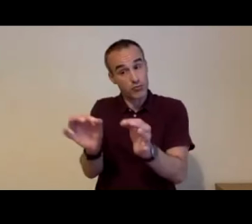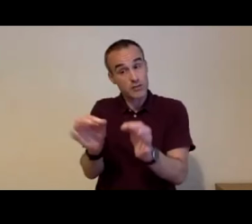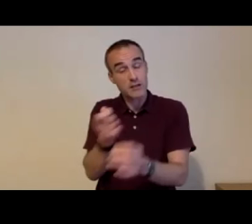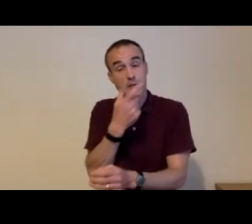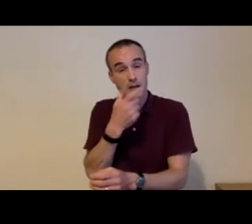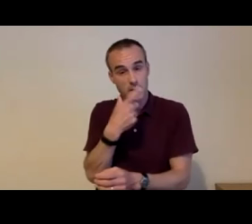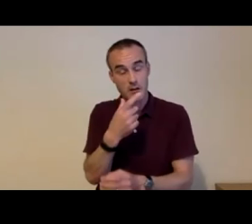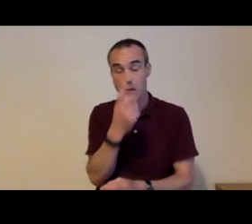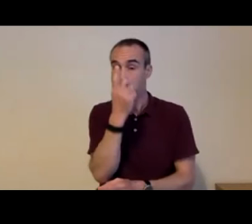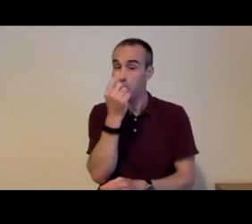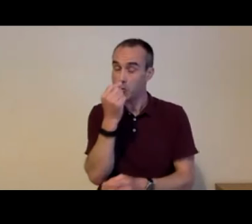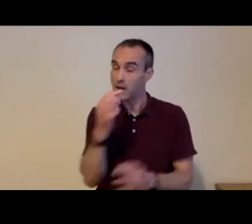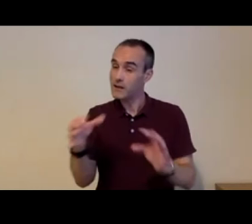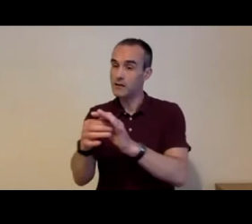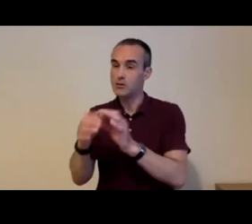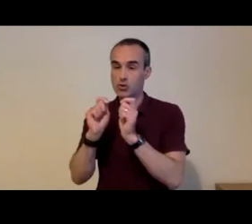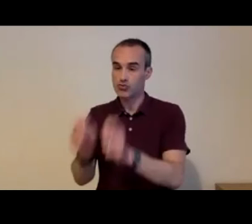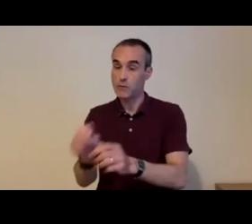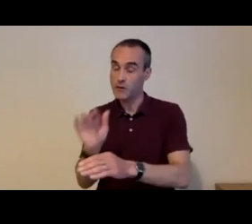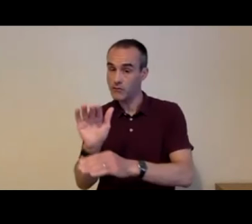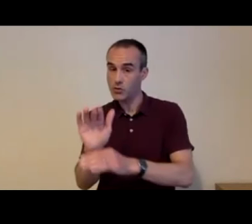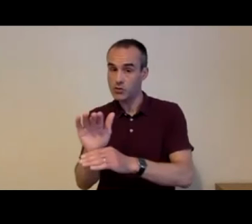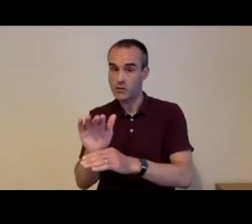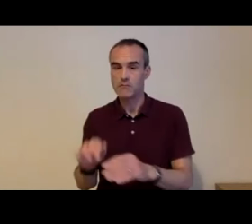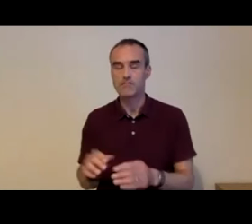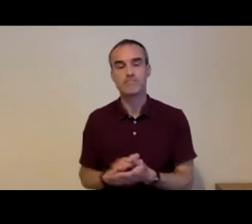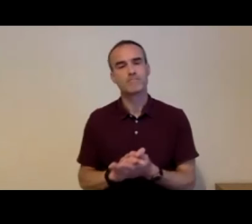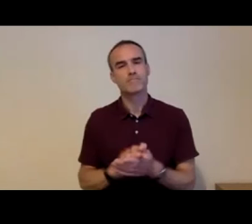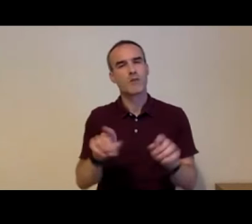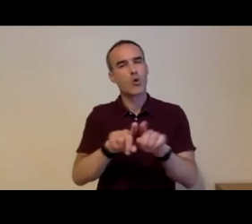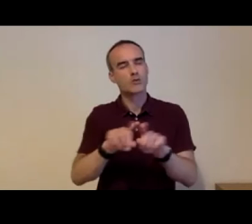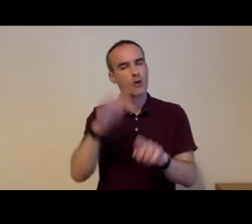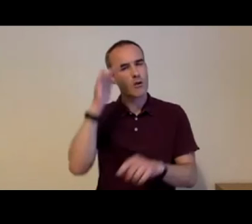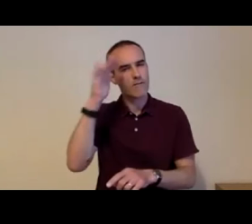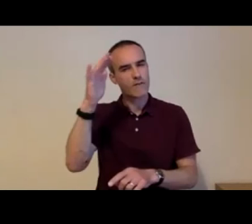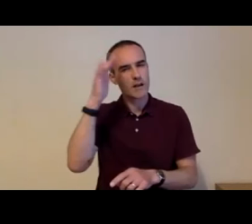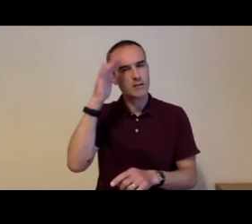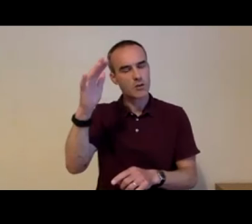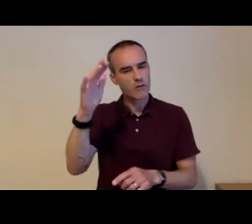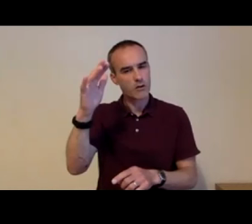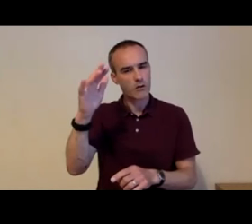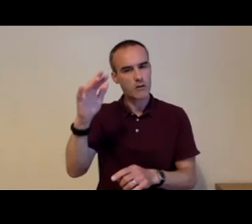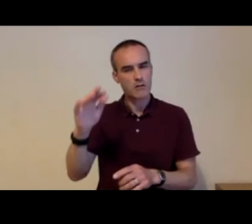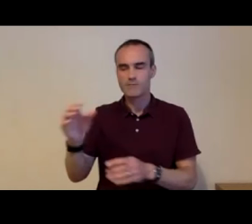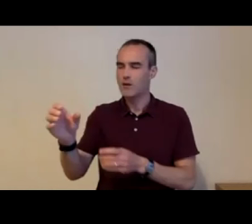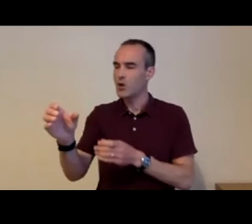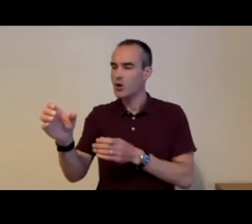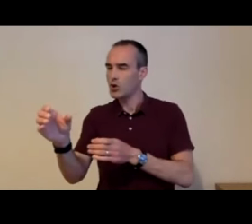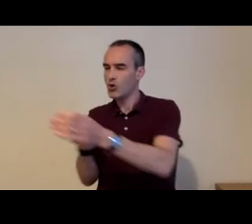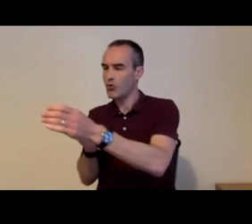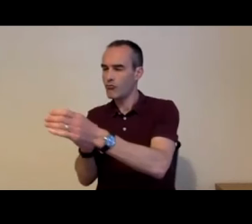directly into treatment. And then a philosophical move away from replacing